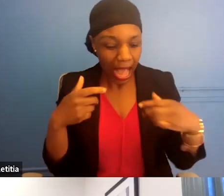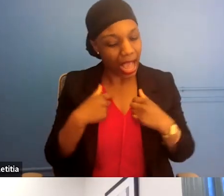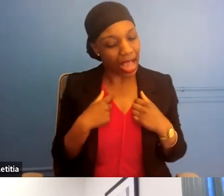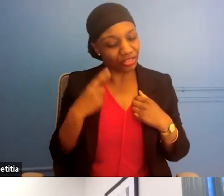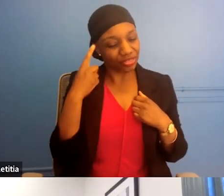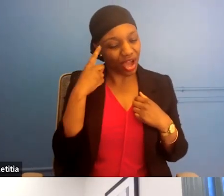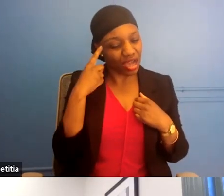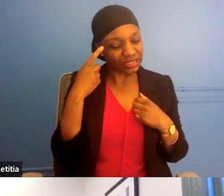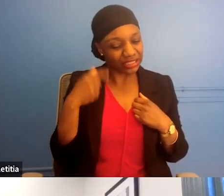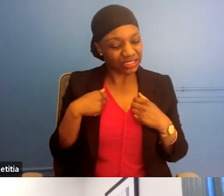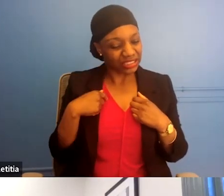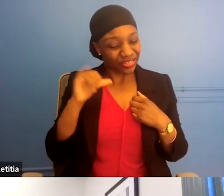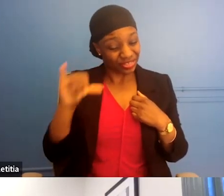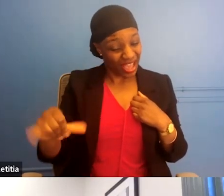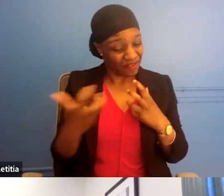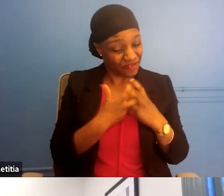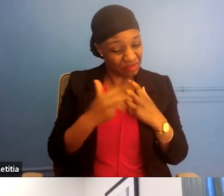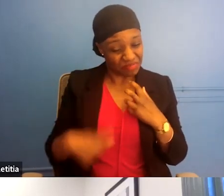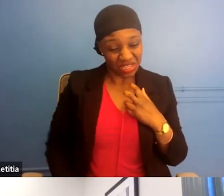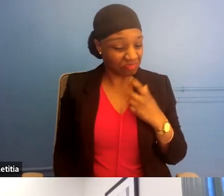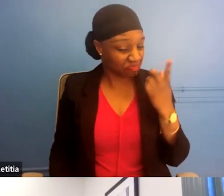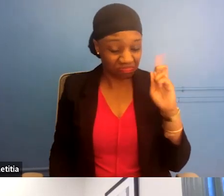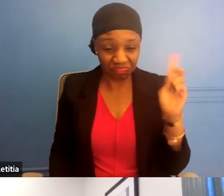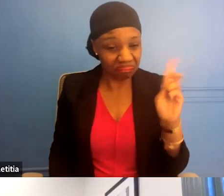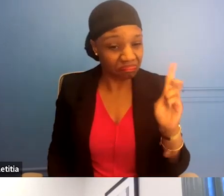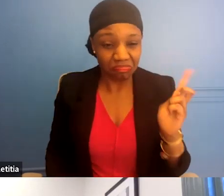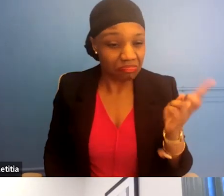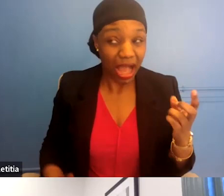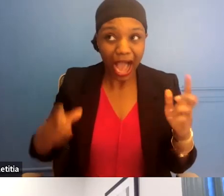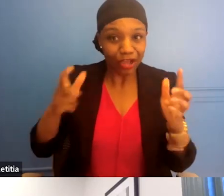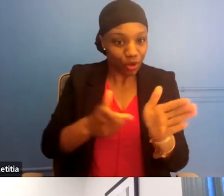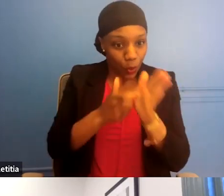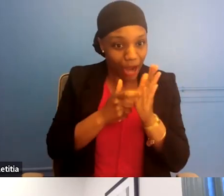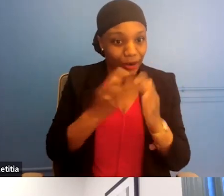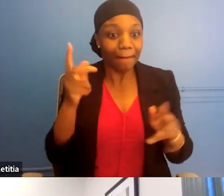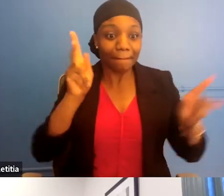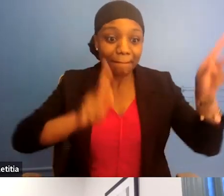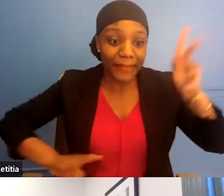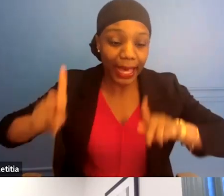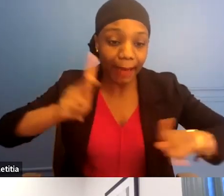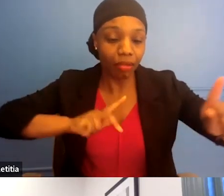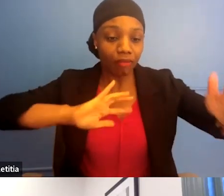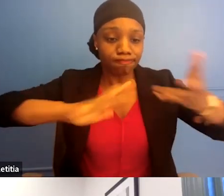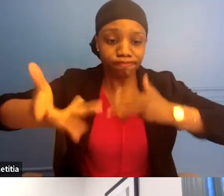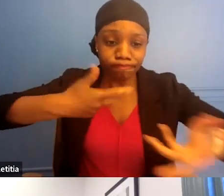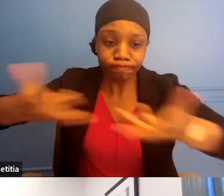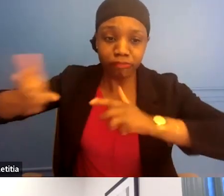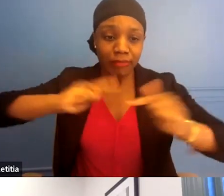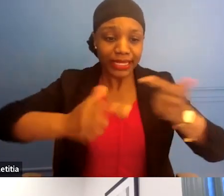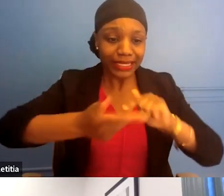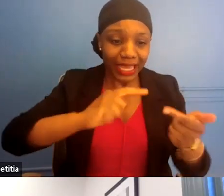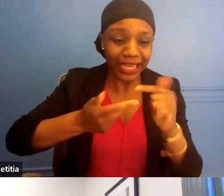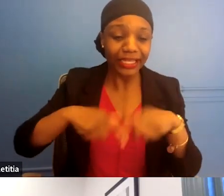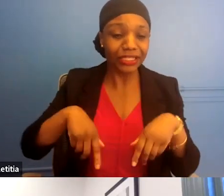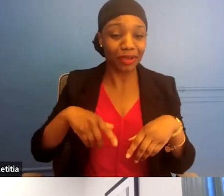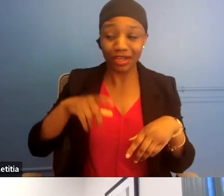this is really not for me. You know, I need to have people and interact and have some sort of engagement that, you know, working in